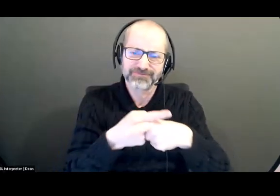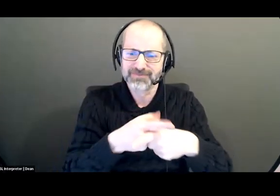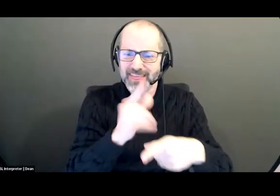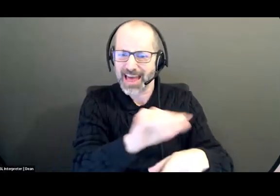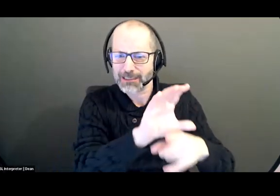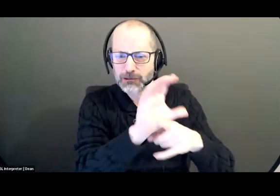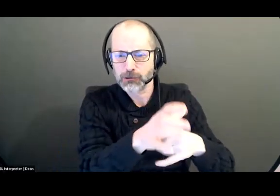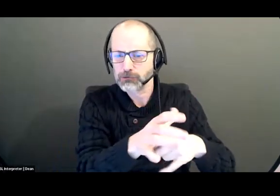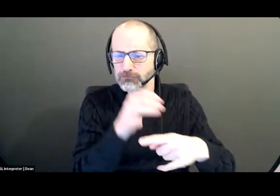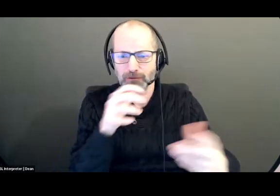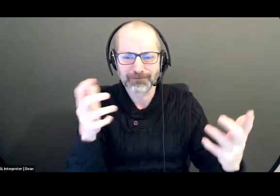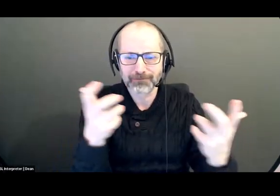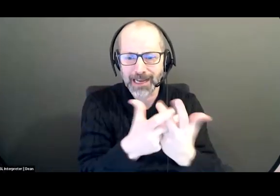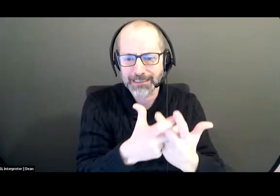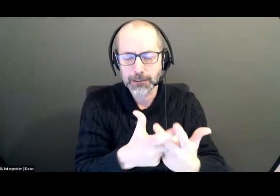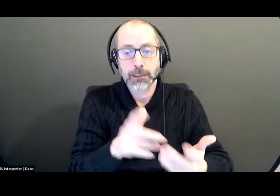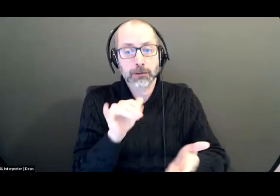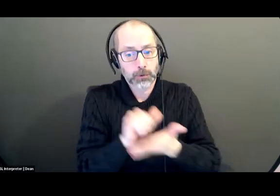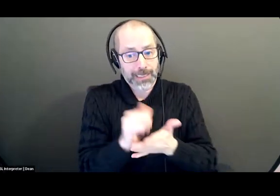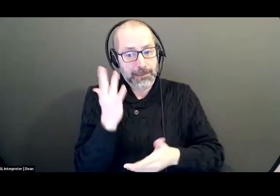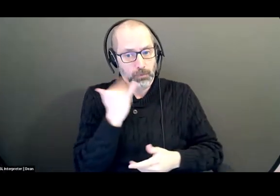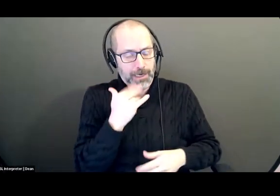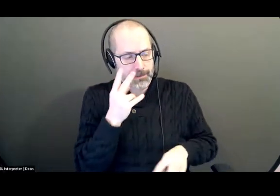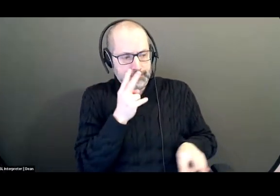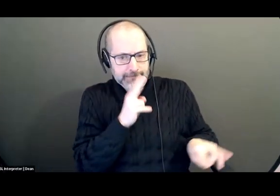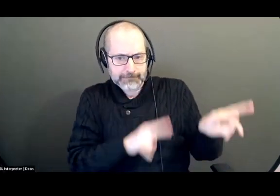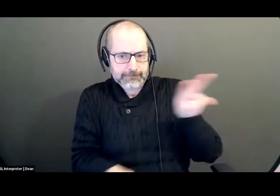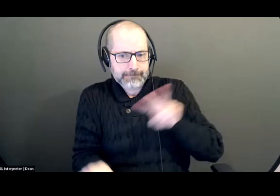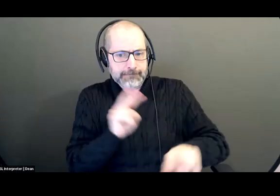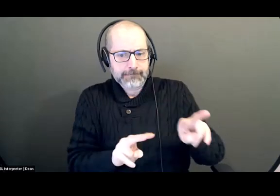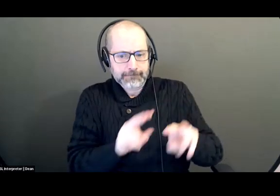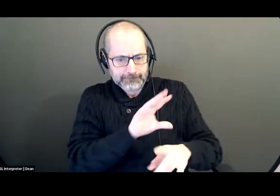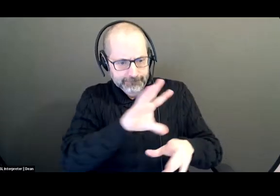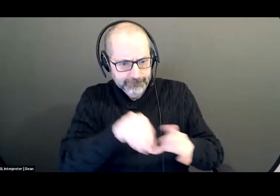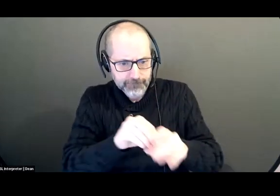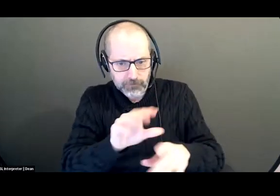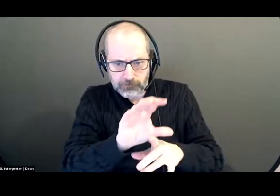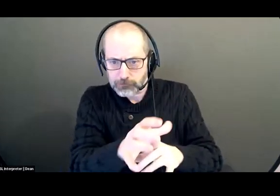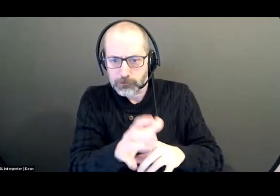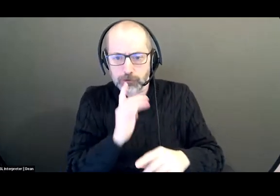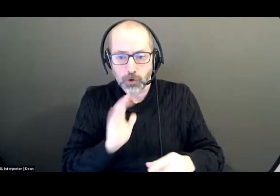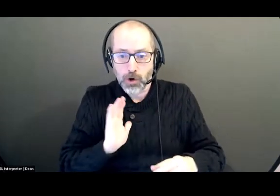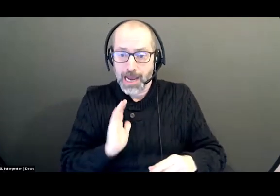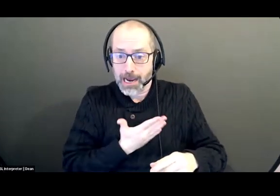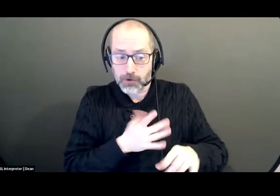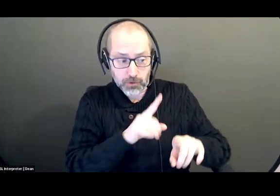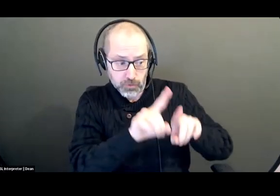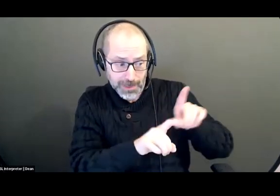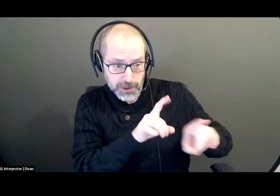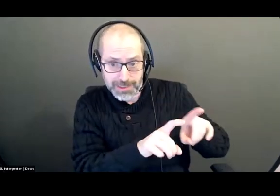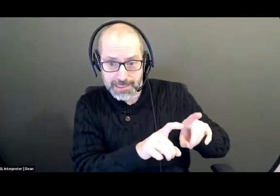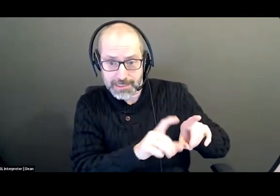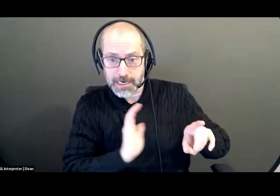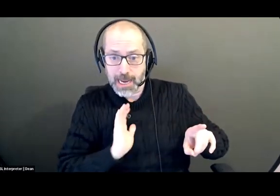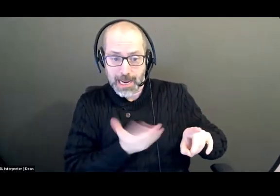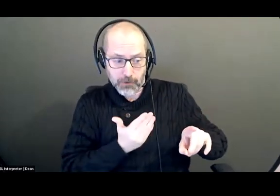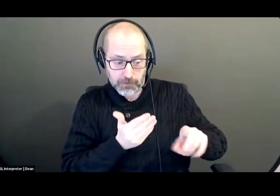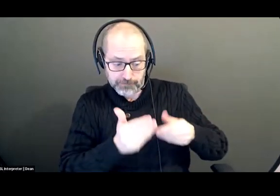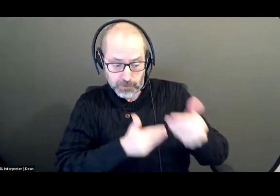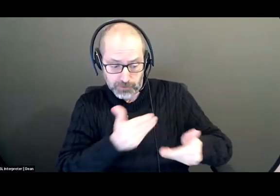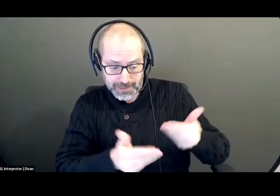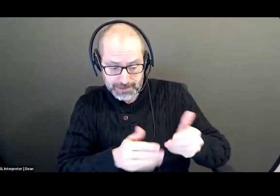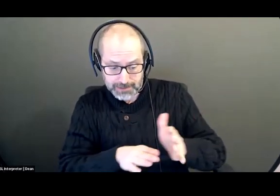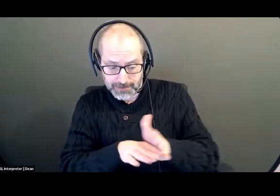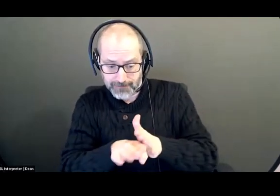certain populations. That's why we discovered that applying an equity lens to decision-making was so important. It